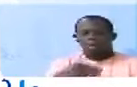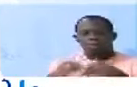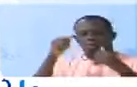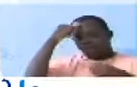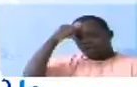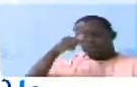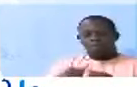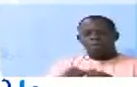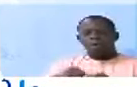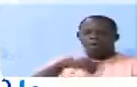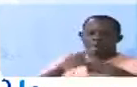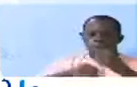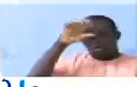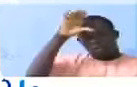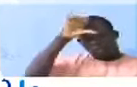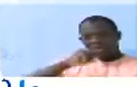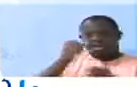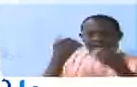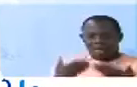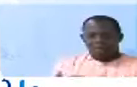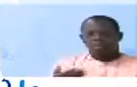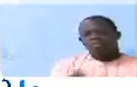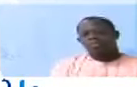I cannot understand